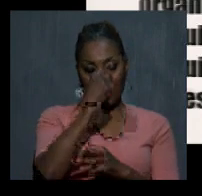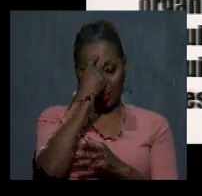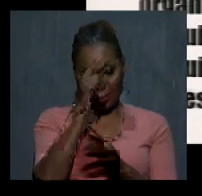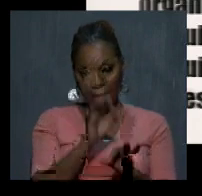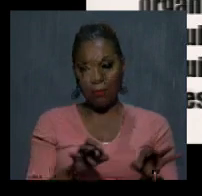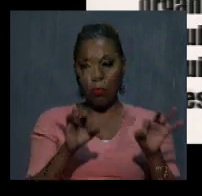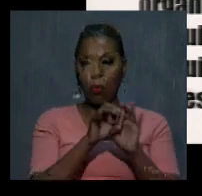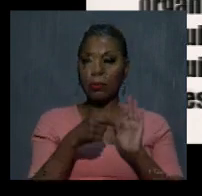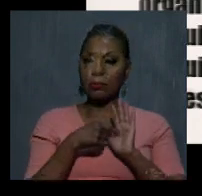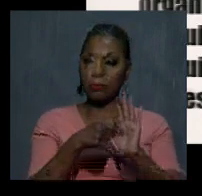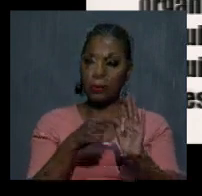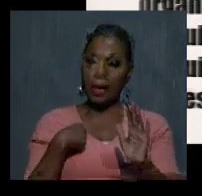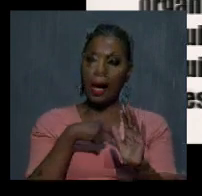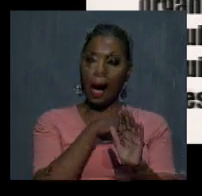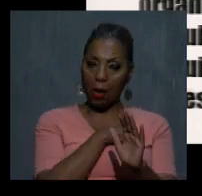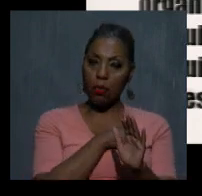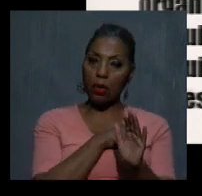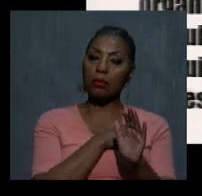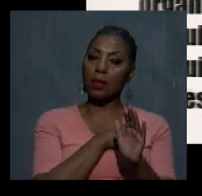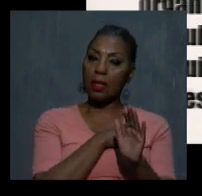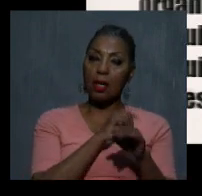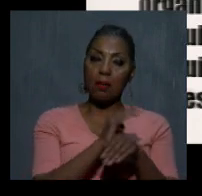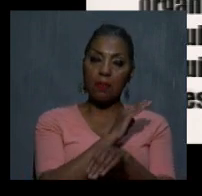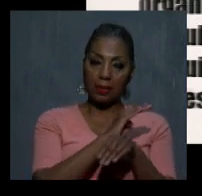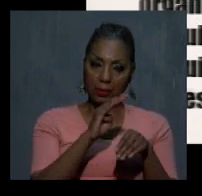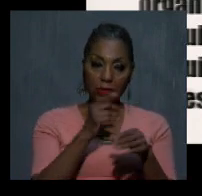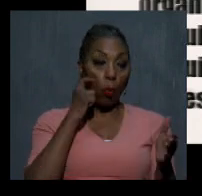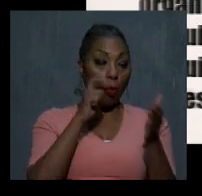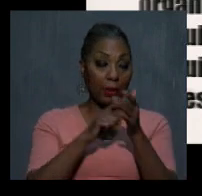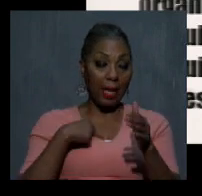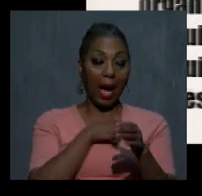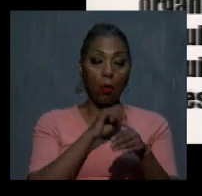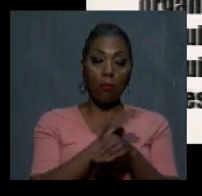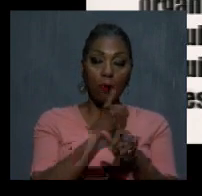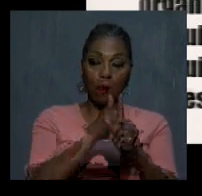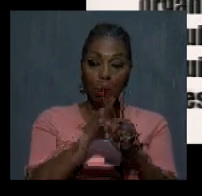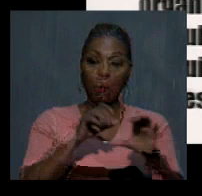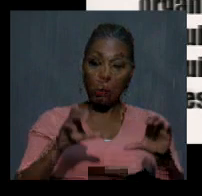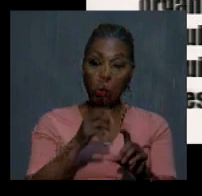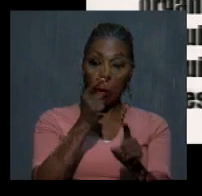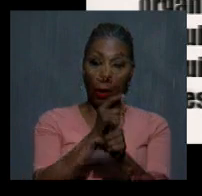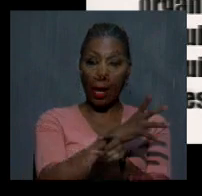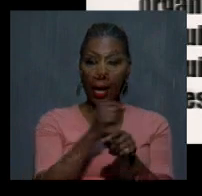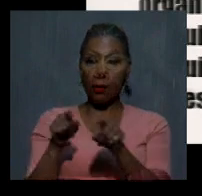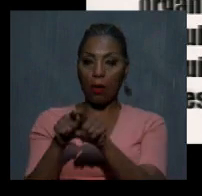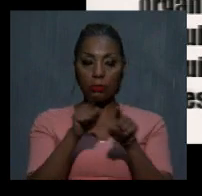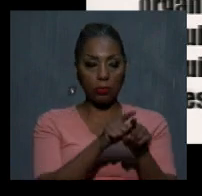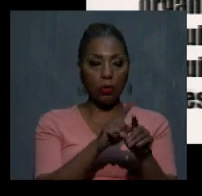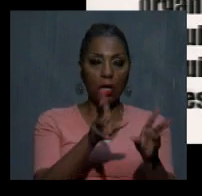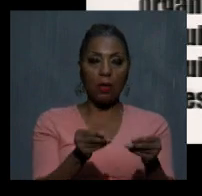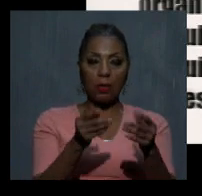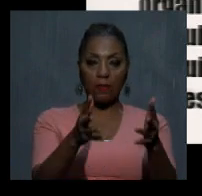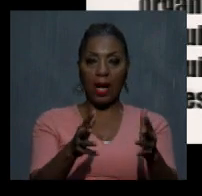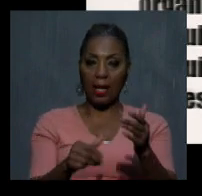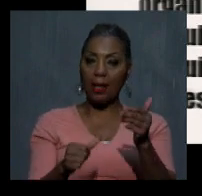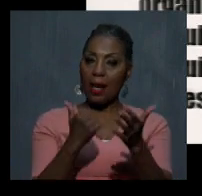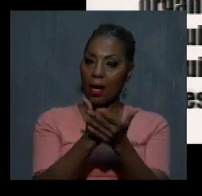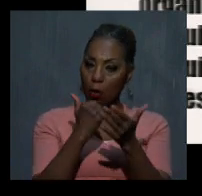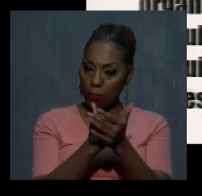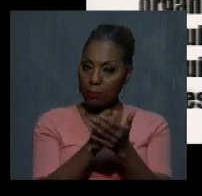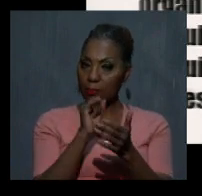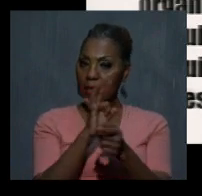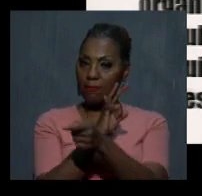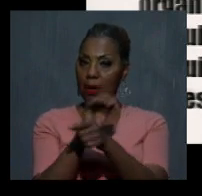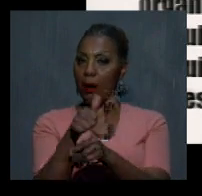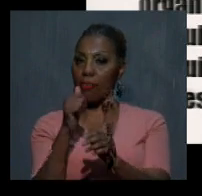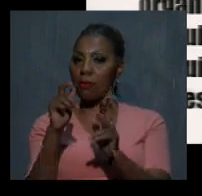to highlight our businesses that are doing it right, and we want to also provide assistance for businesses who may want